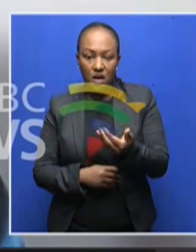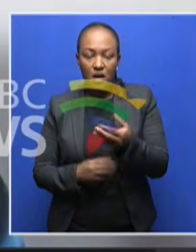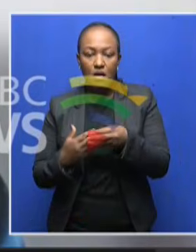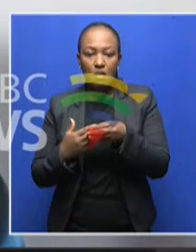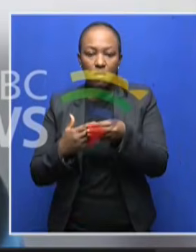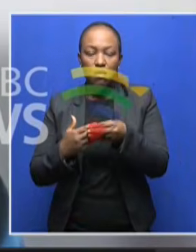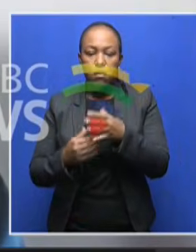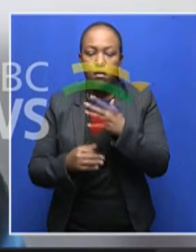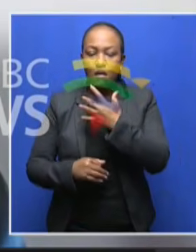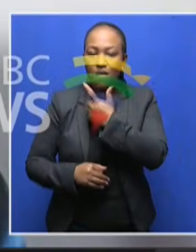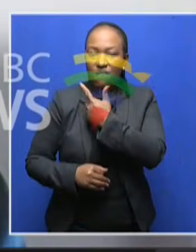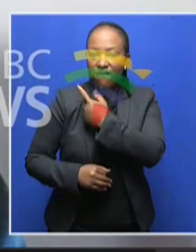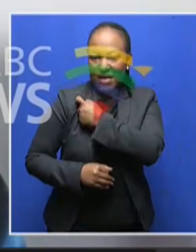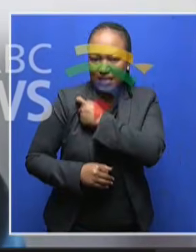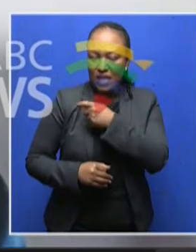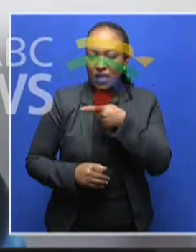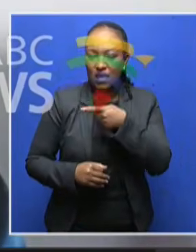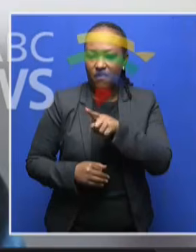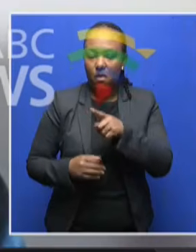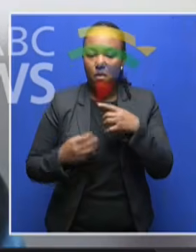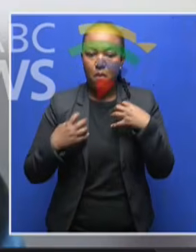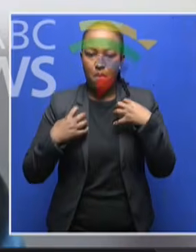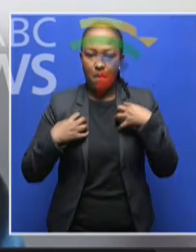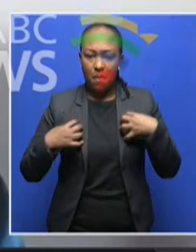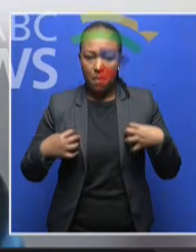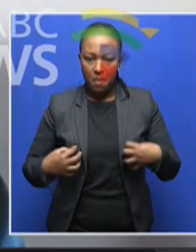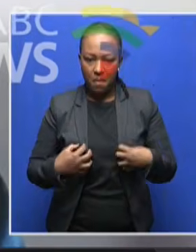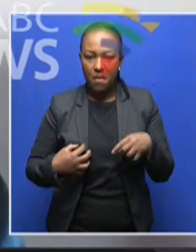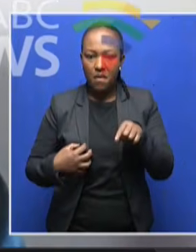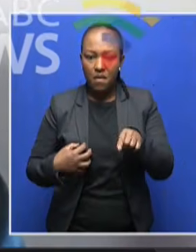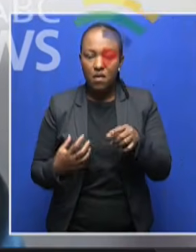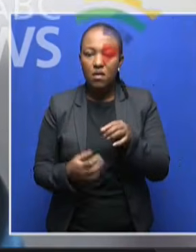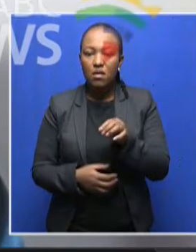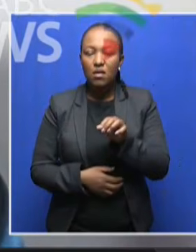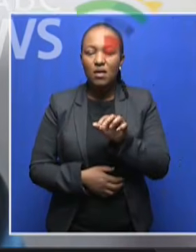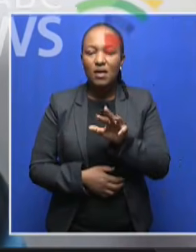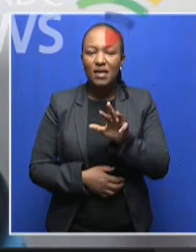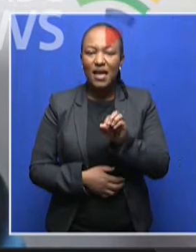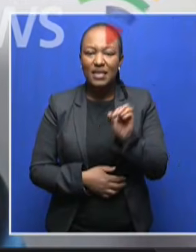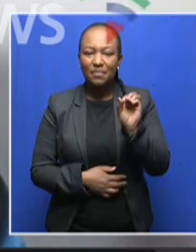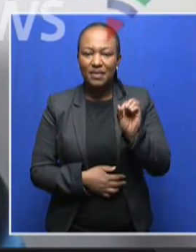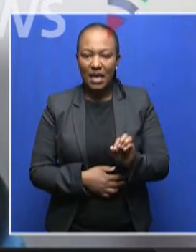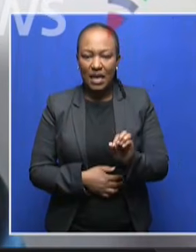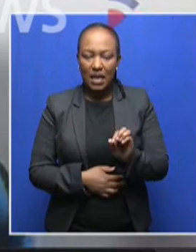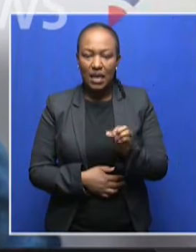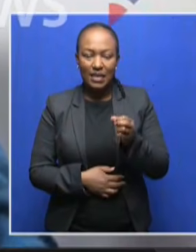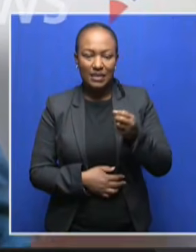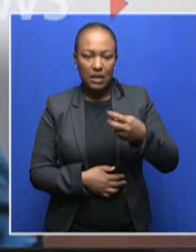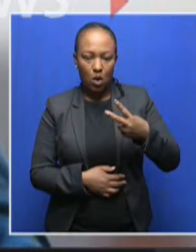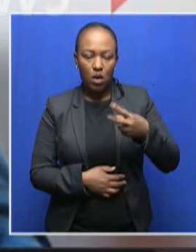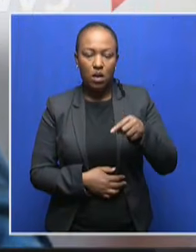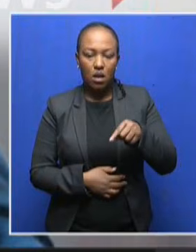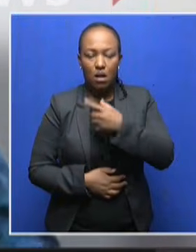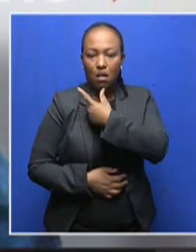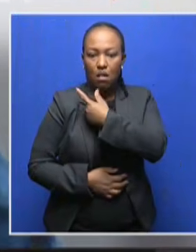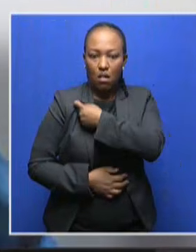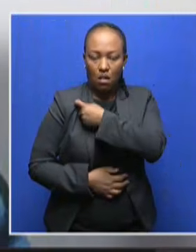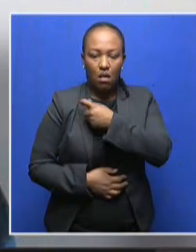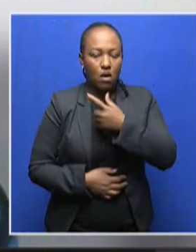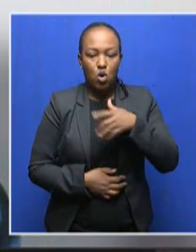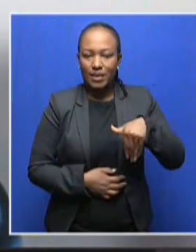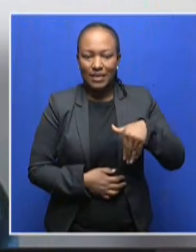our vaccine coverage for measles. Never have we even come close to 90% for the second dose of measles. So there's a huge immunity gap